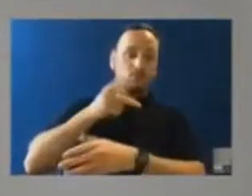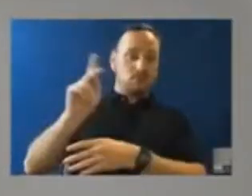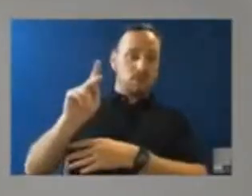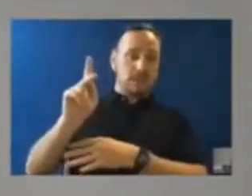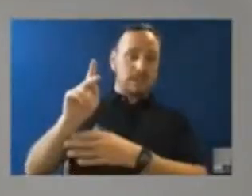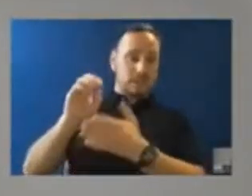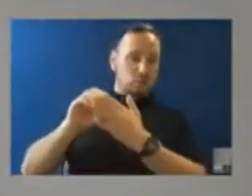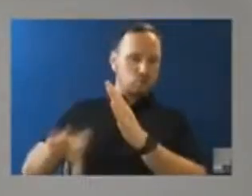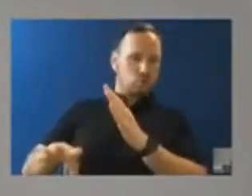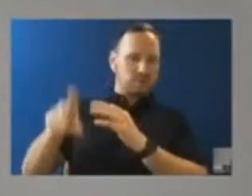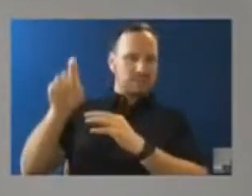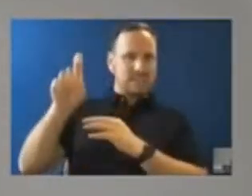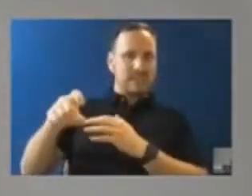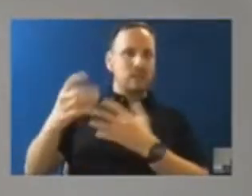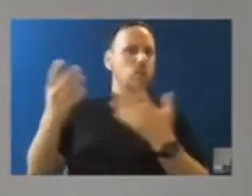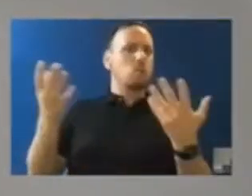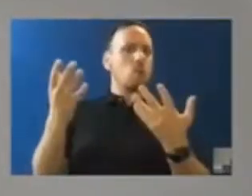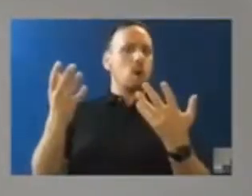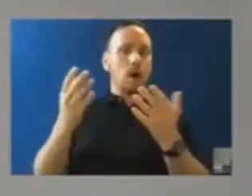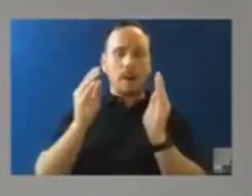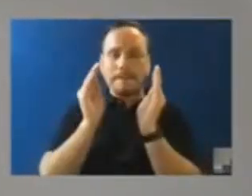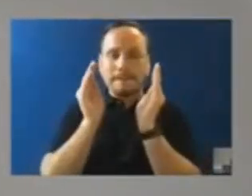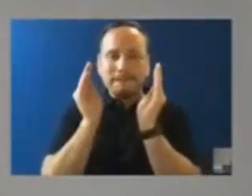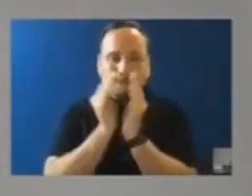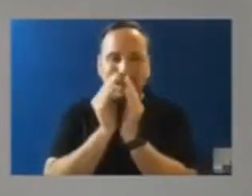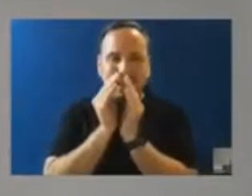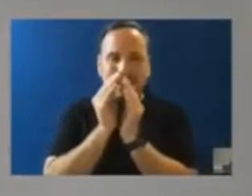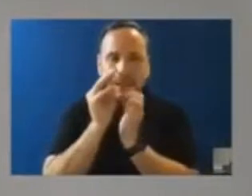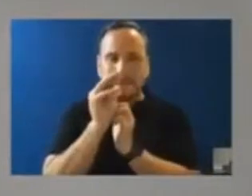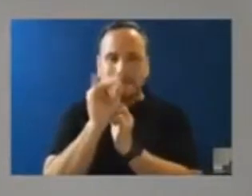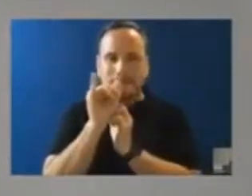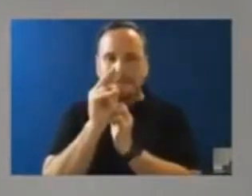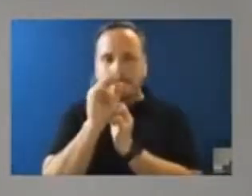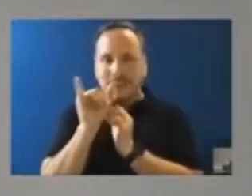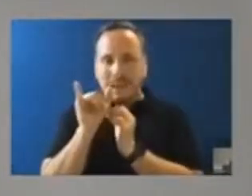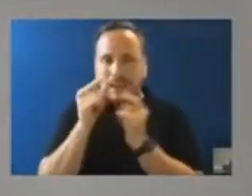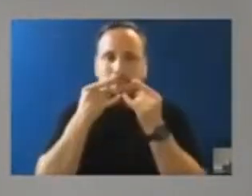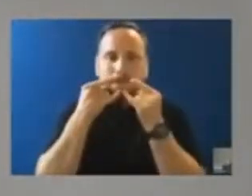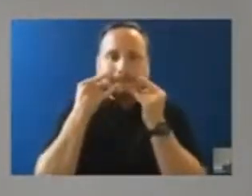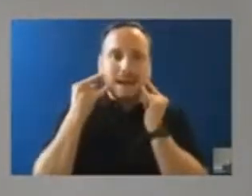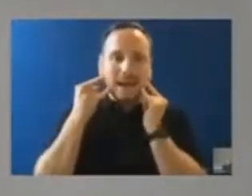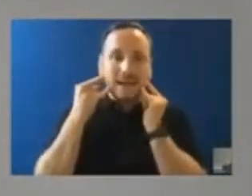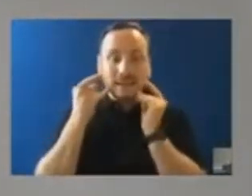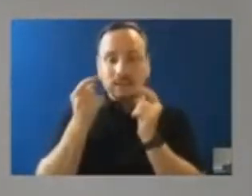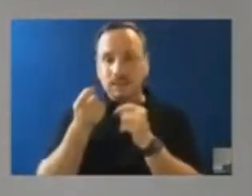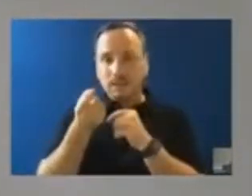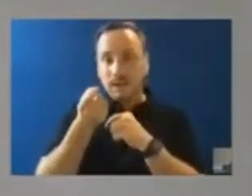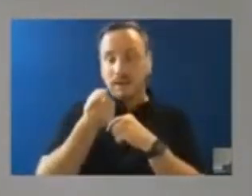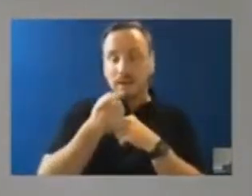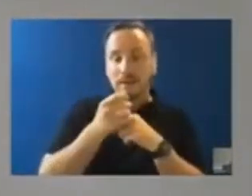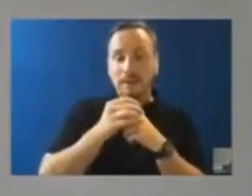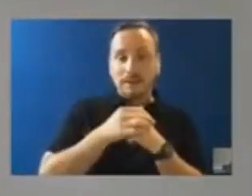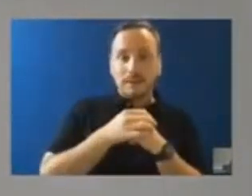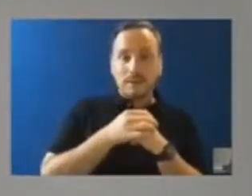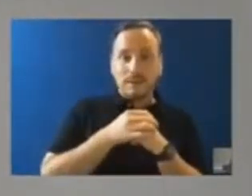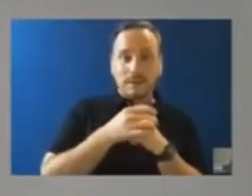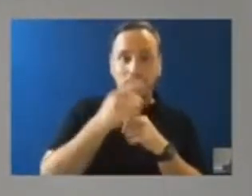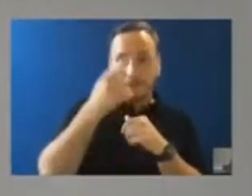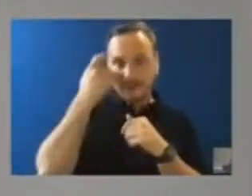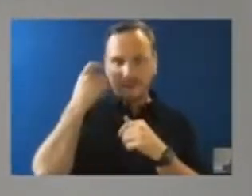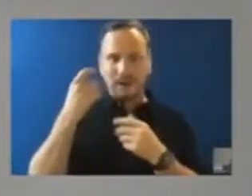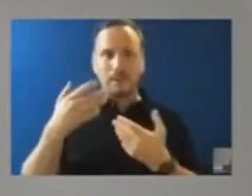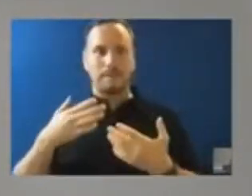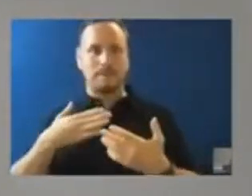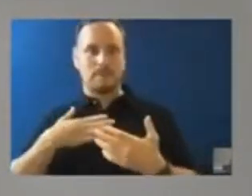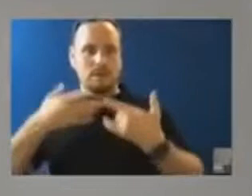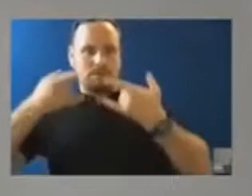called mini masks. And we can understand that our pre-K students, this size mask or even the size of an elementary school mask would be